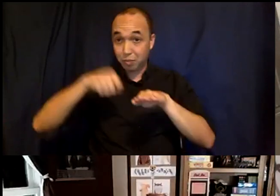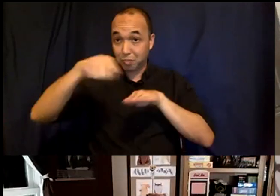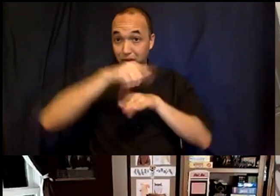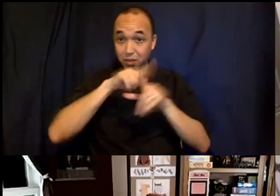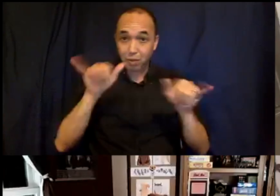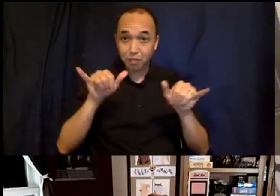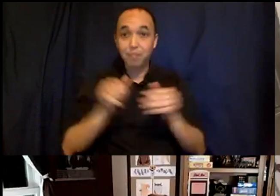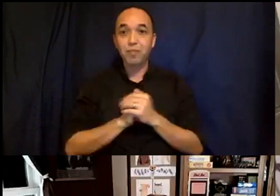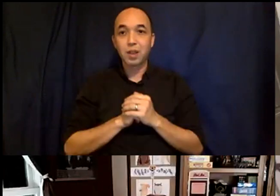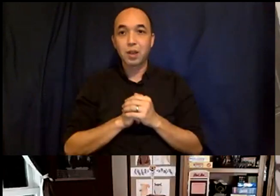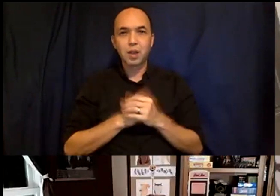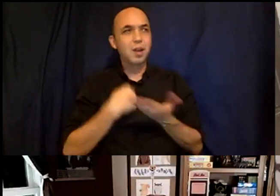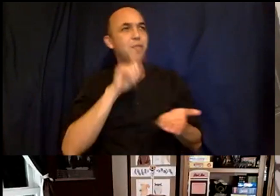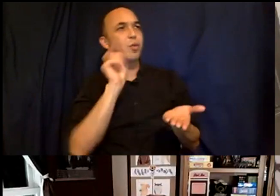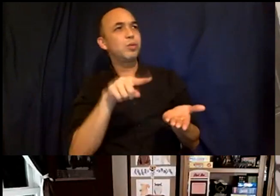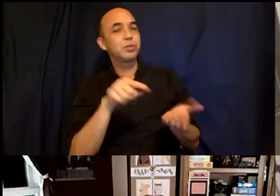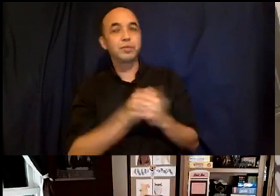question. Okay.